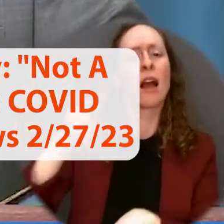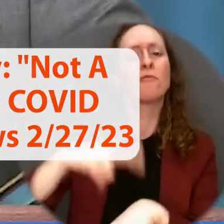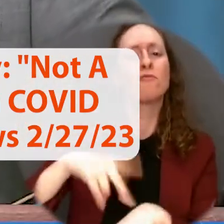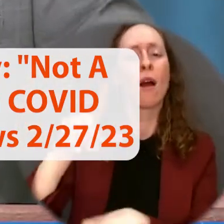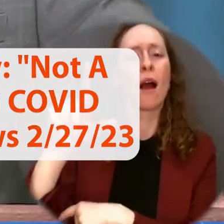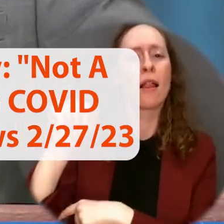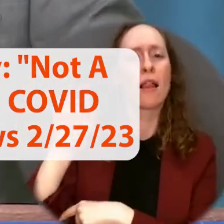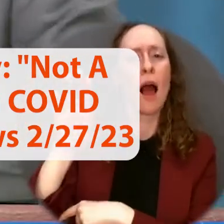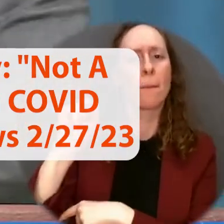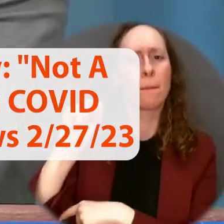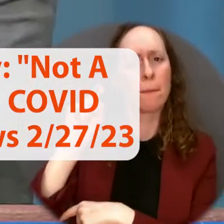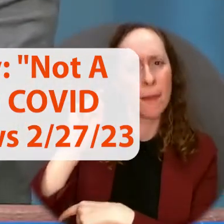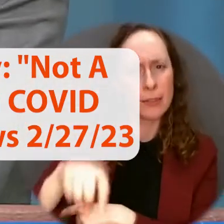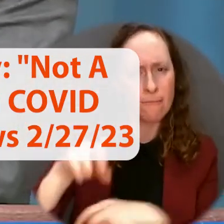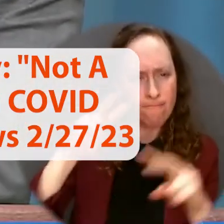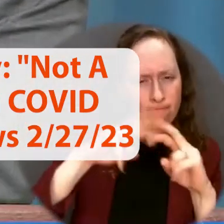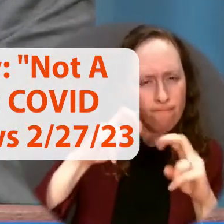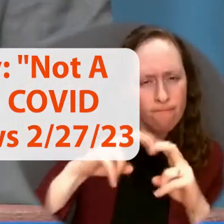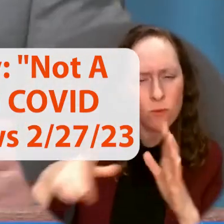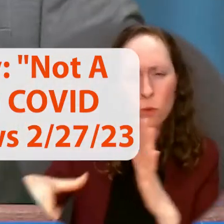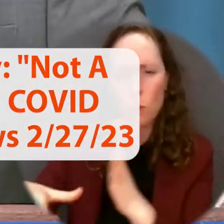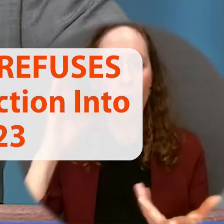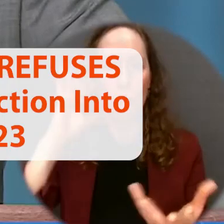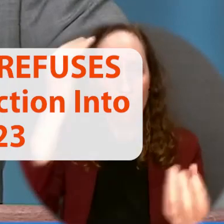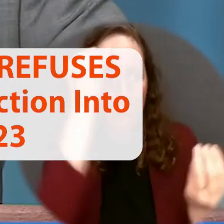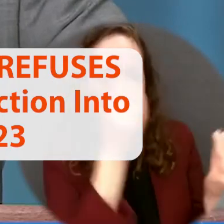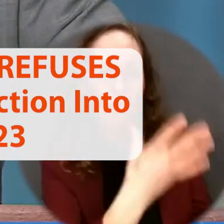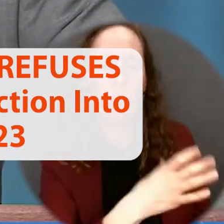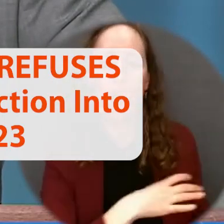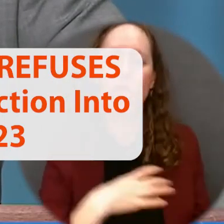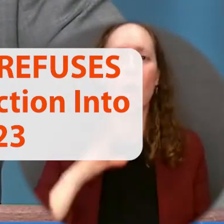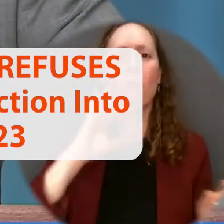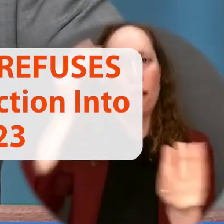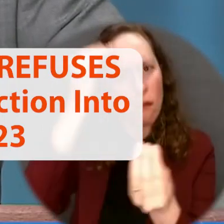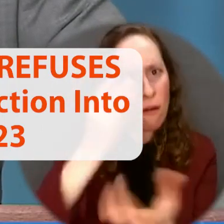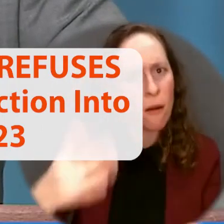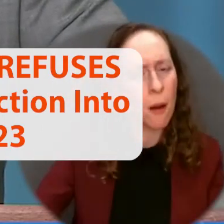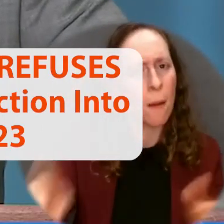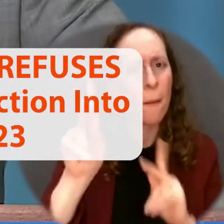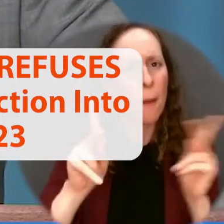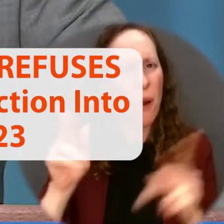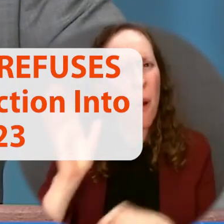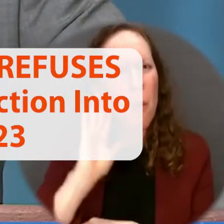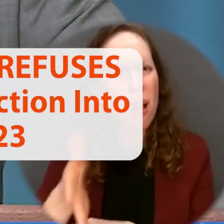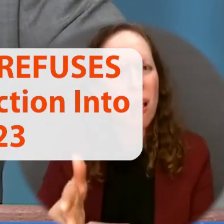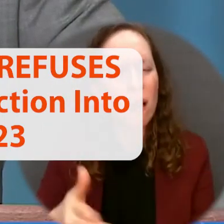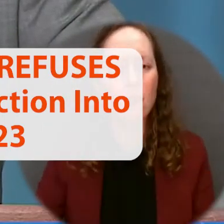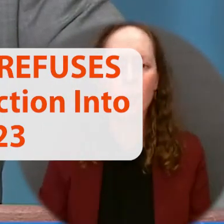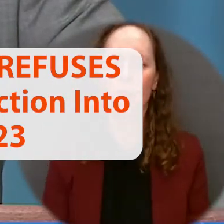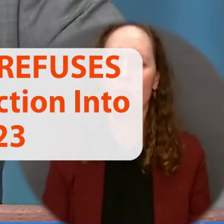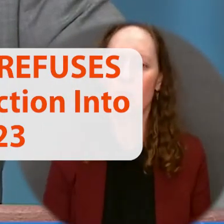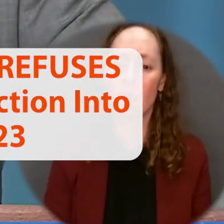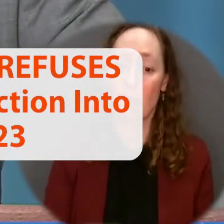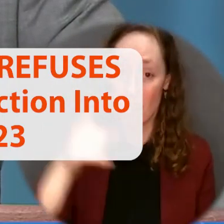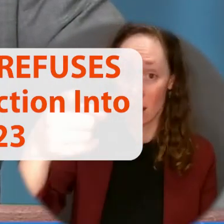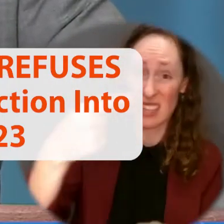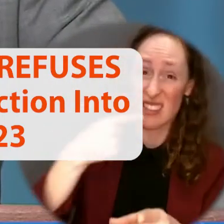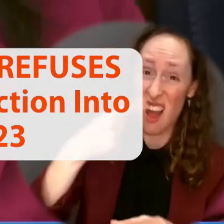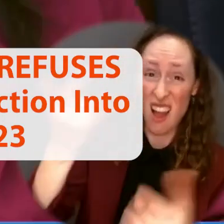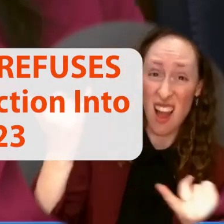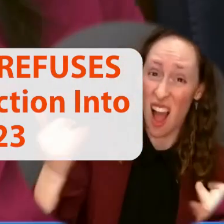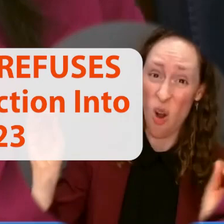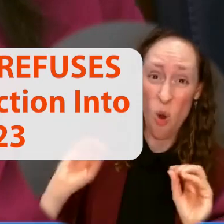just an effort that was confined to the intelligence community. You said that right now there is not a consensus. Will there ever be a definitive answer from the